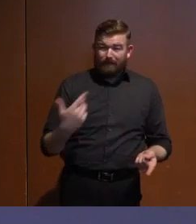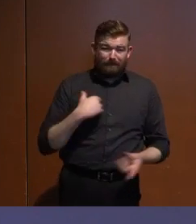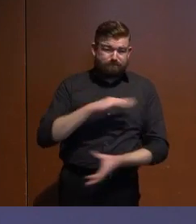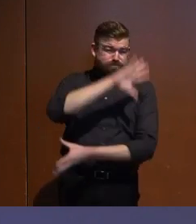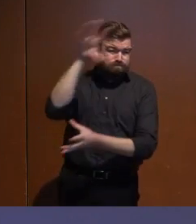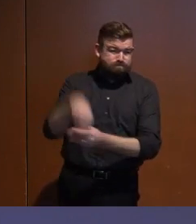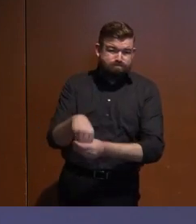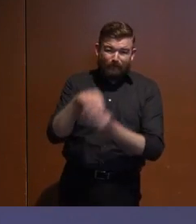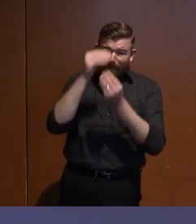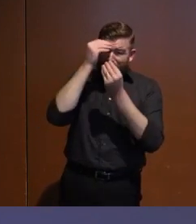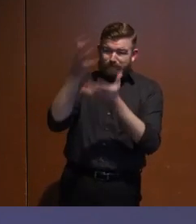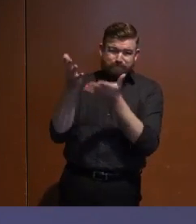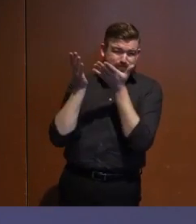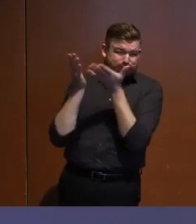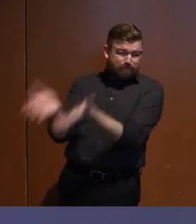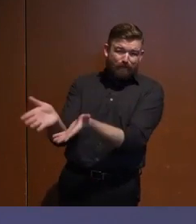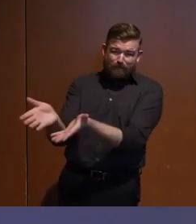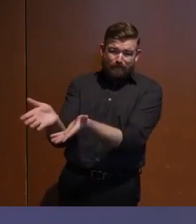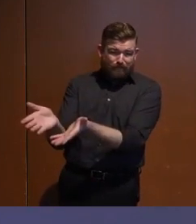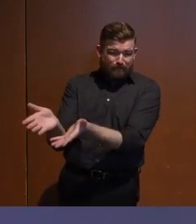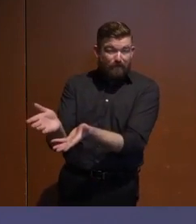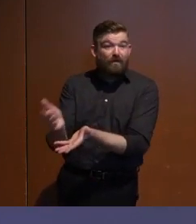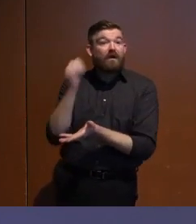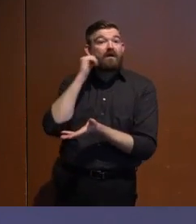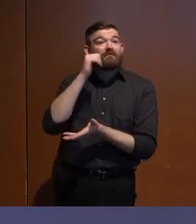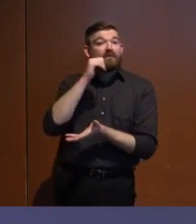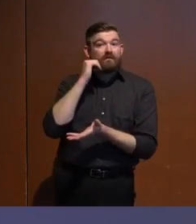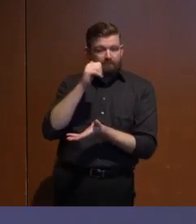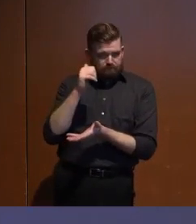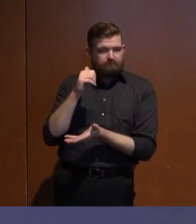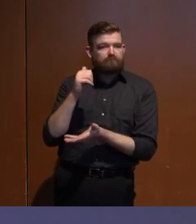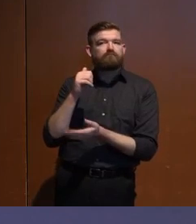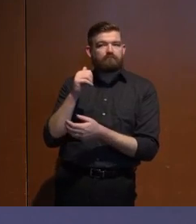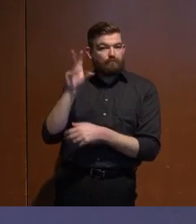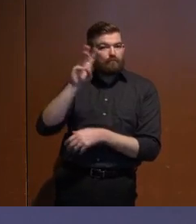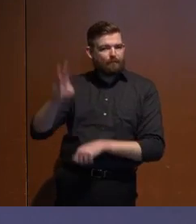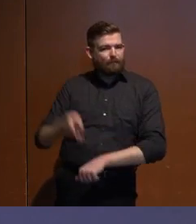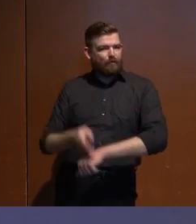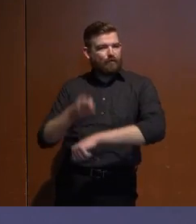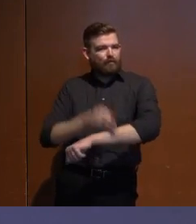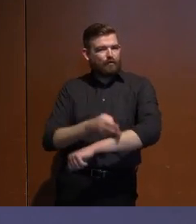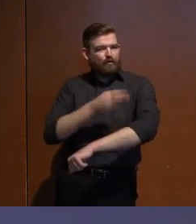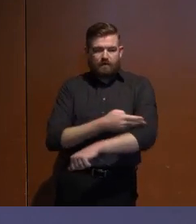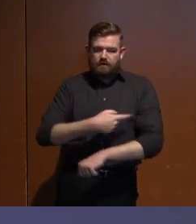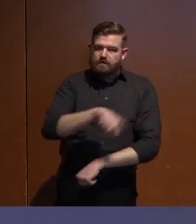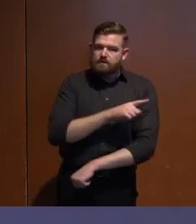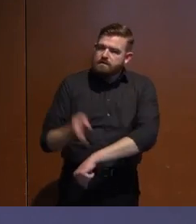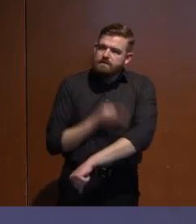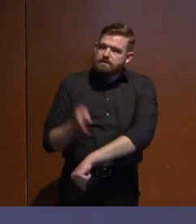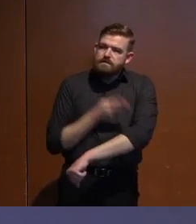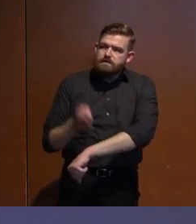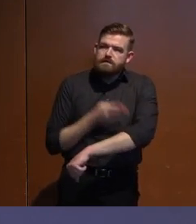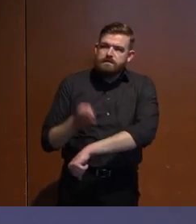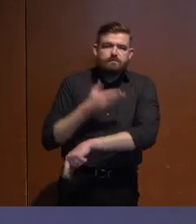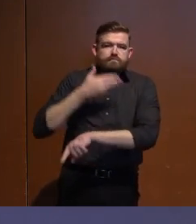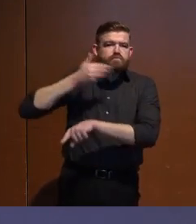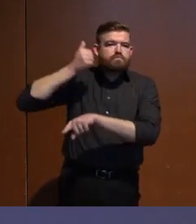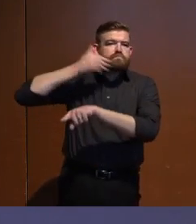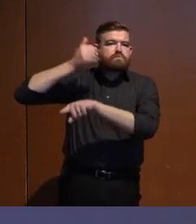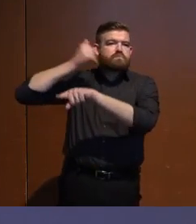all-encompassing, gets more robust by the day, almost, literally the case. We think we were the first state in America